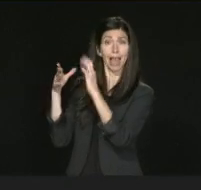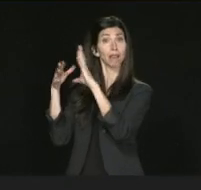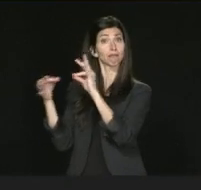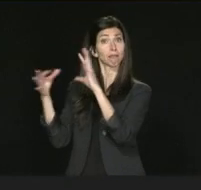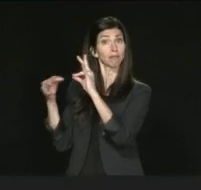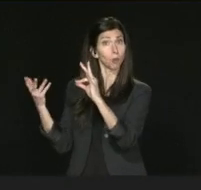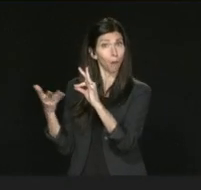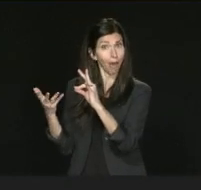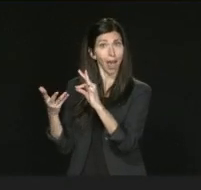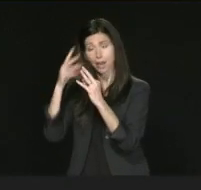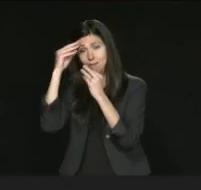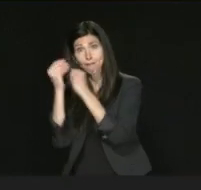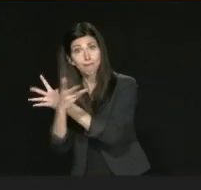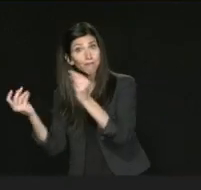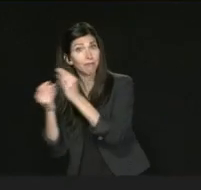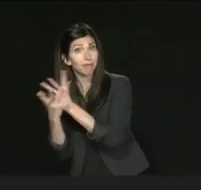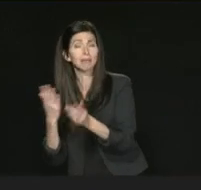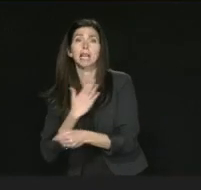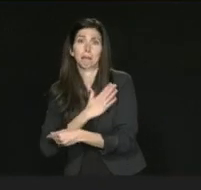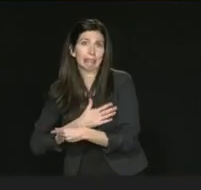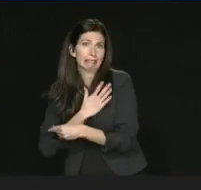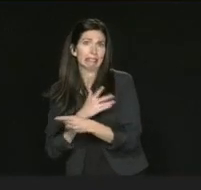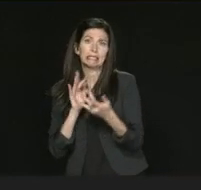Our Feelings.